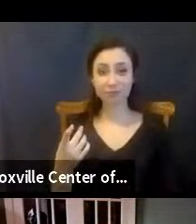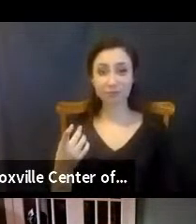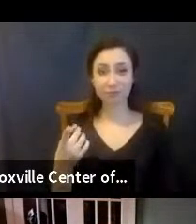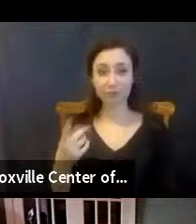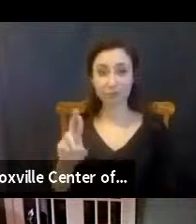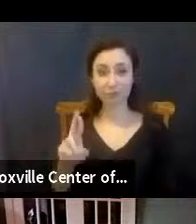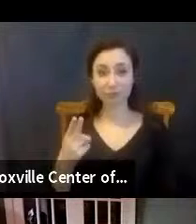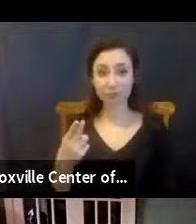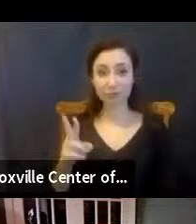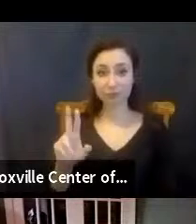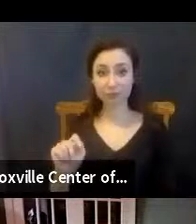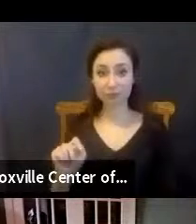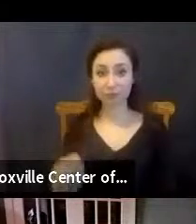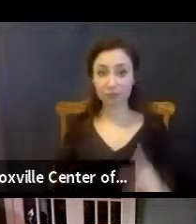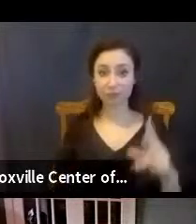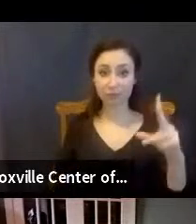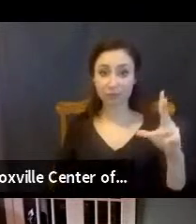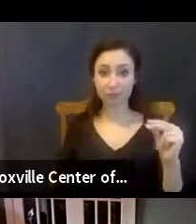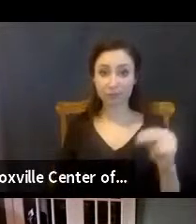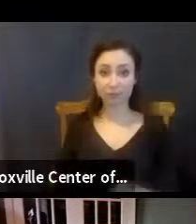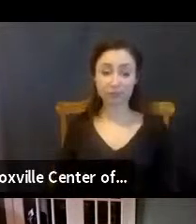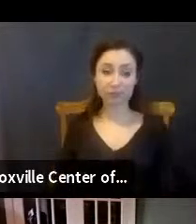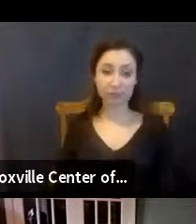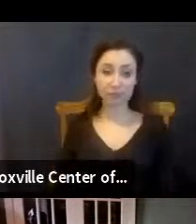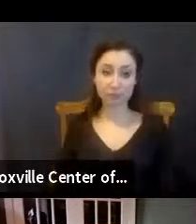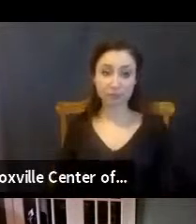Dr. Hurt, No.